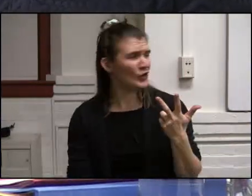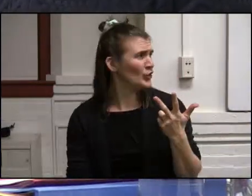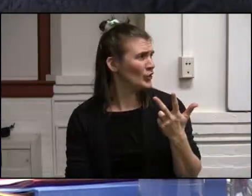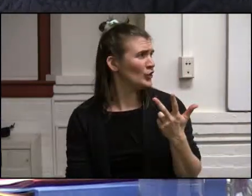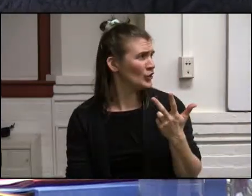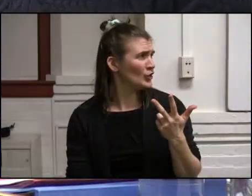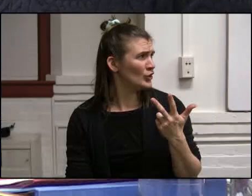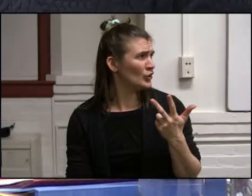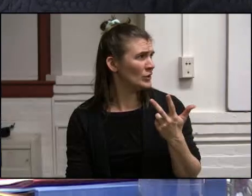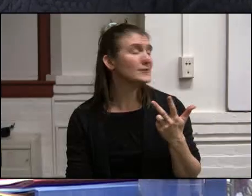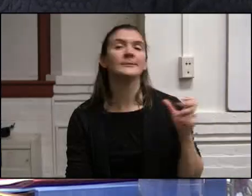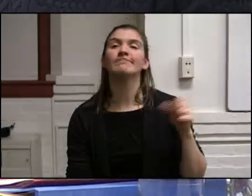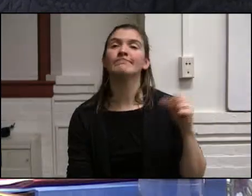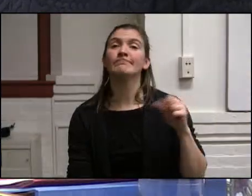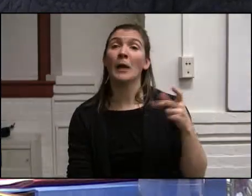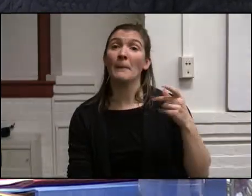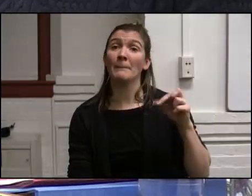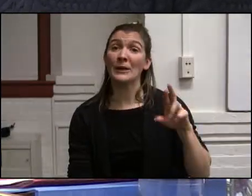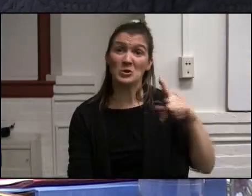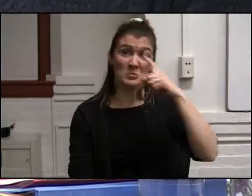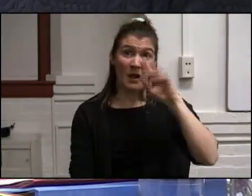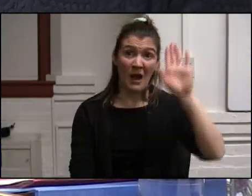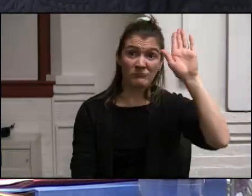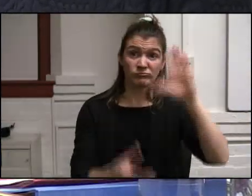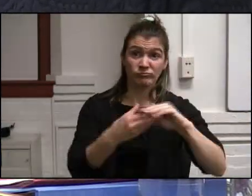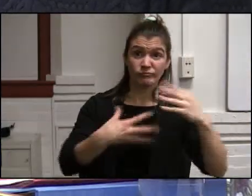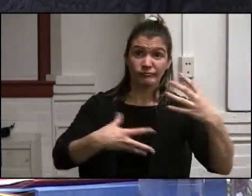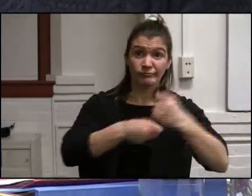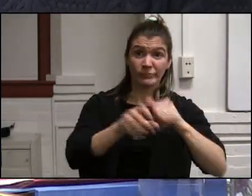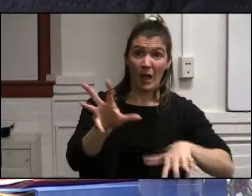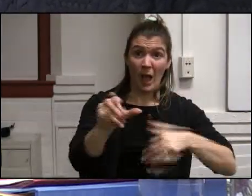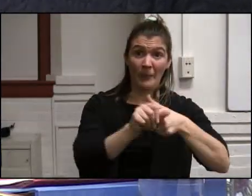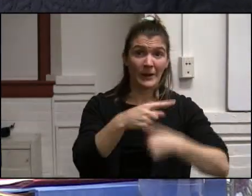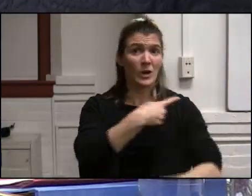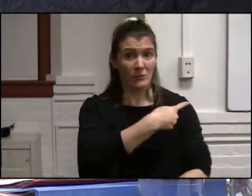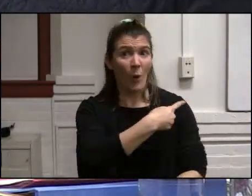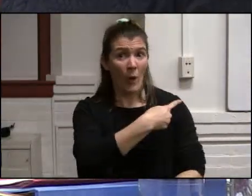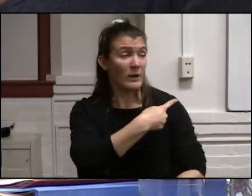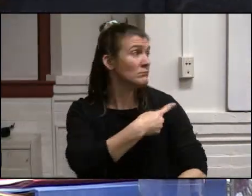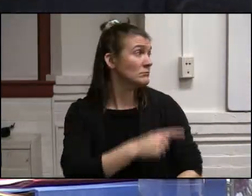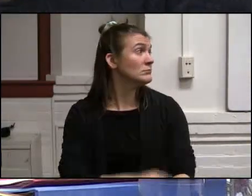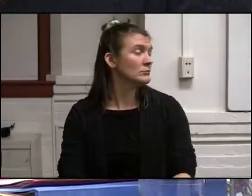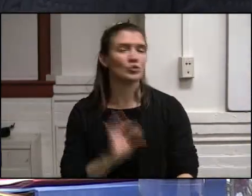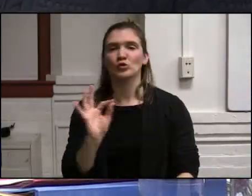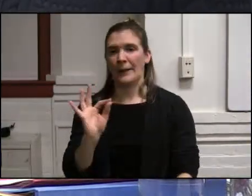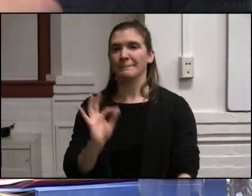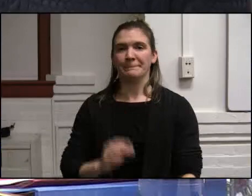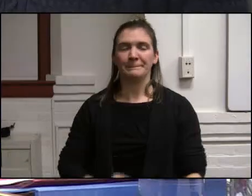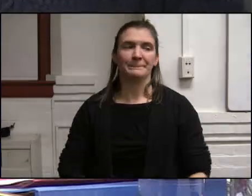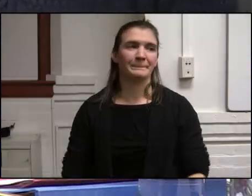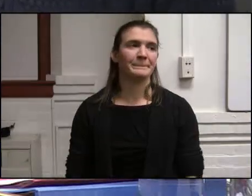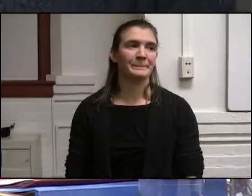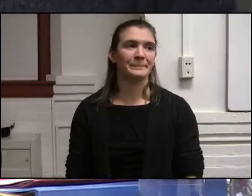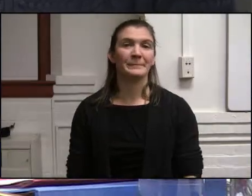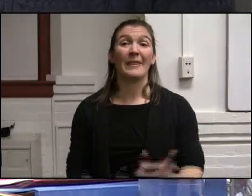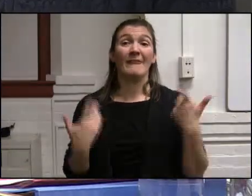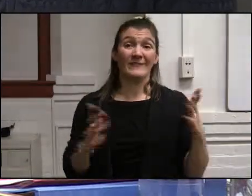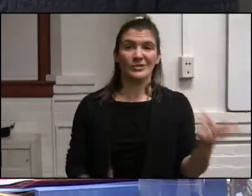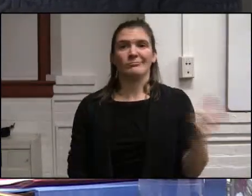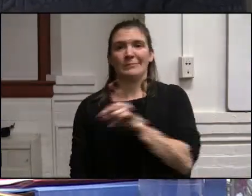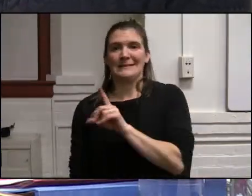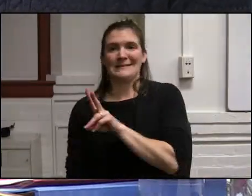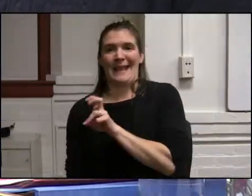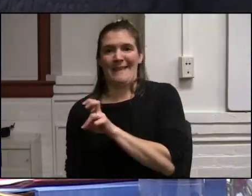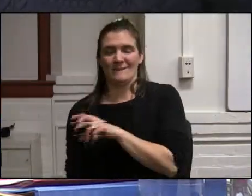come before us. Yes. May I give a quick update about Certainly. that? I wasn't sure which way to go. Yeah, I think that Dave should lead